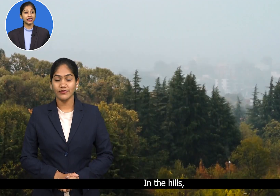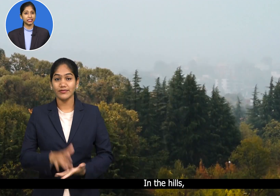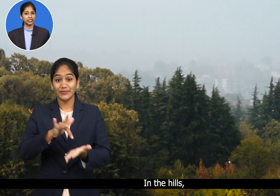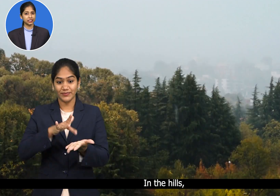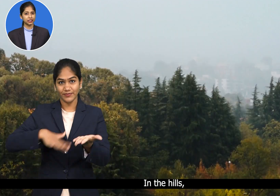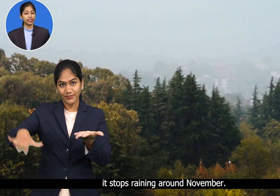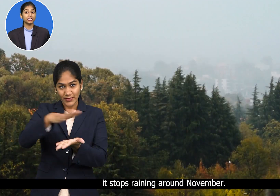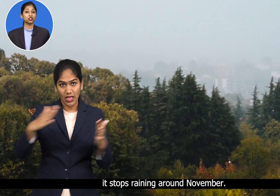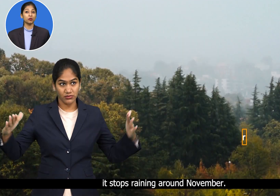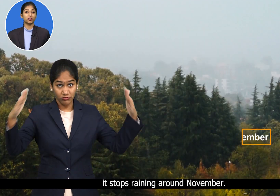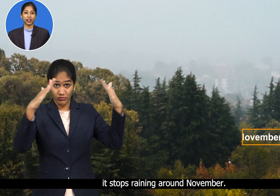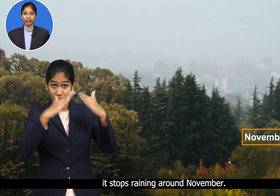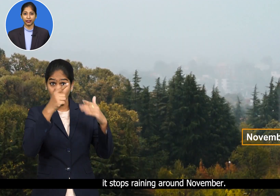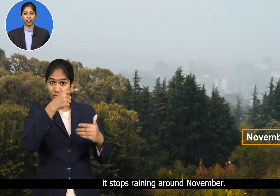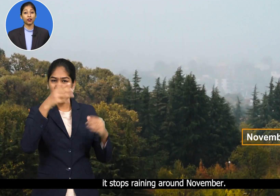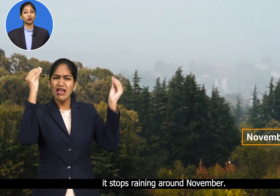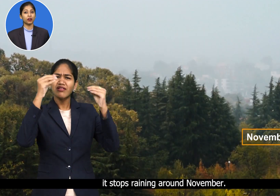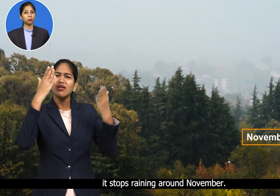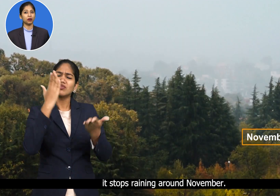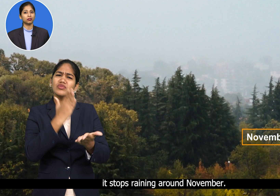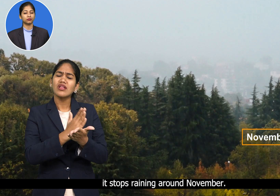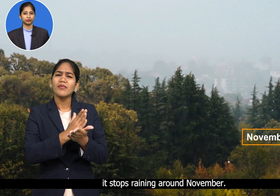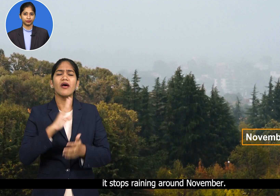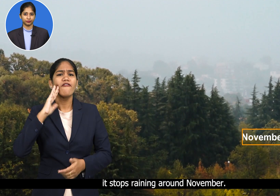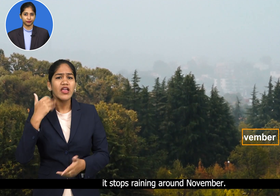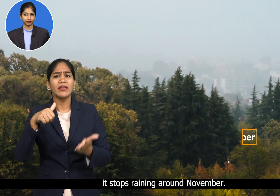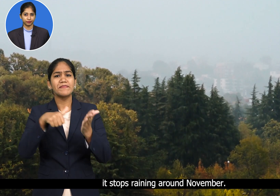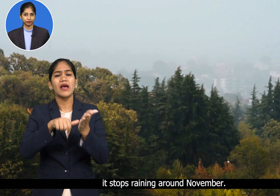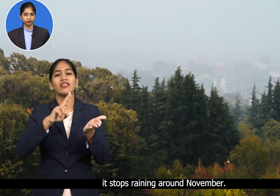In the hills, it stops raining around November.